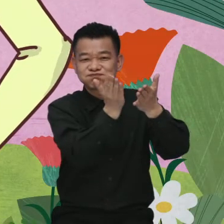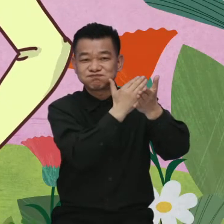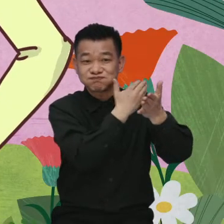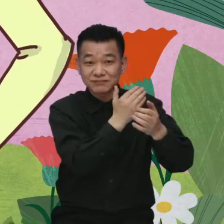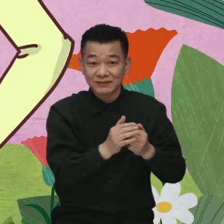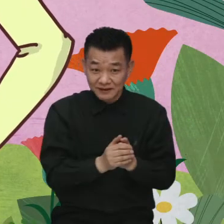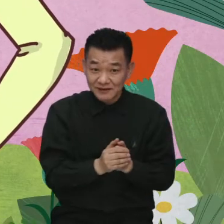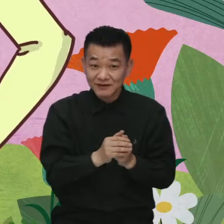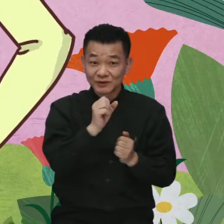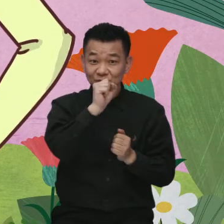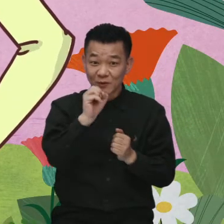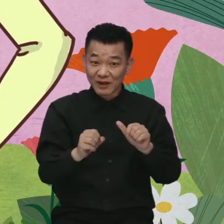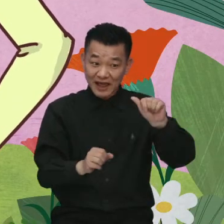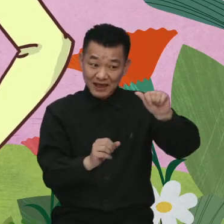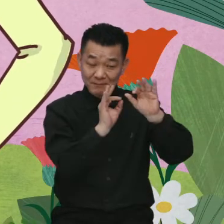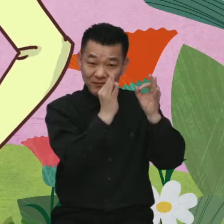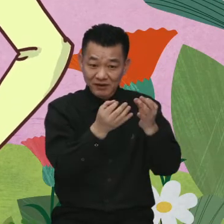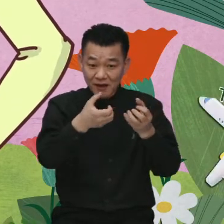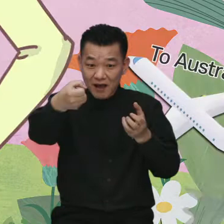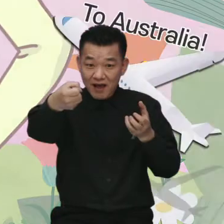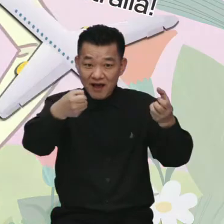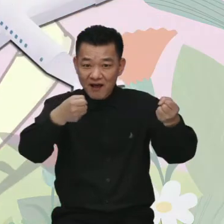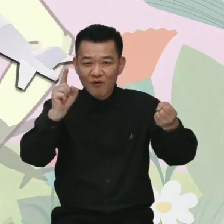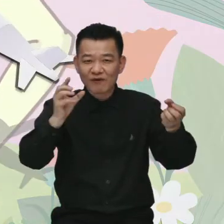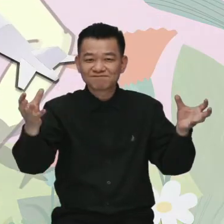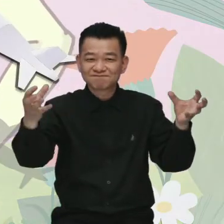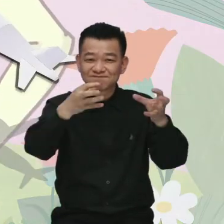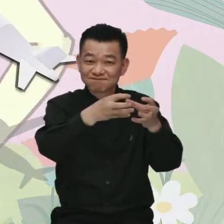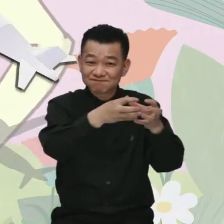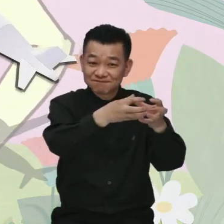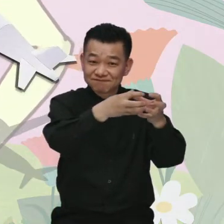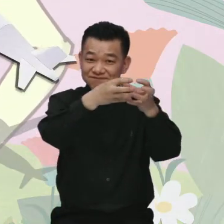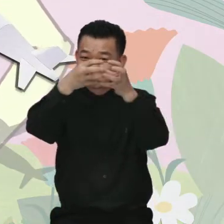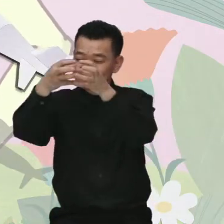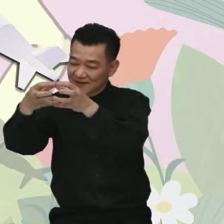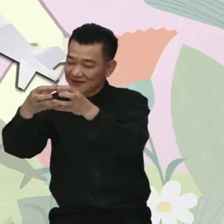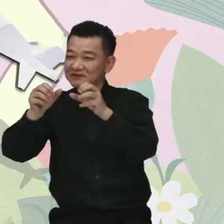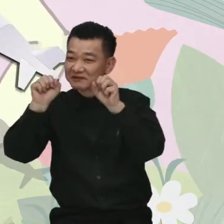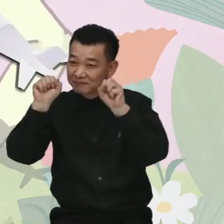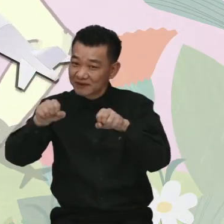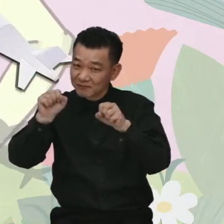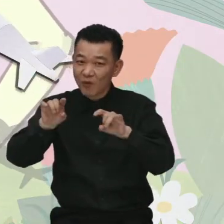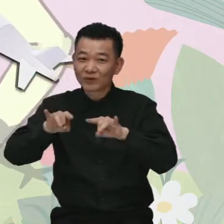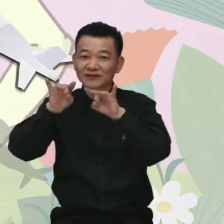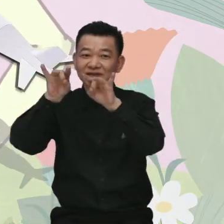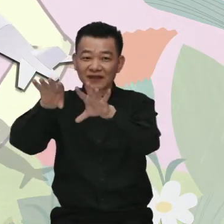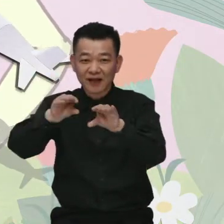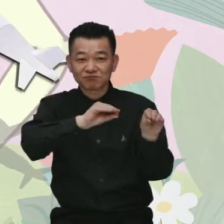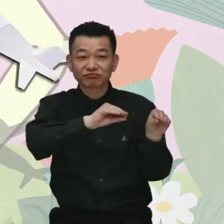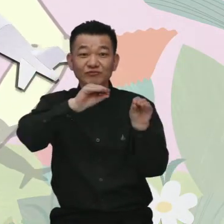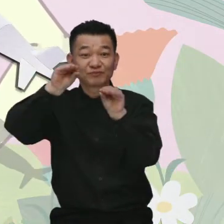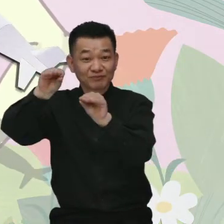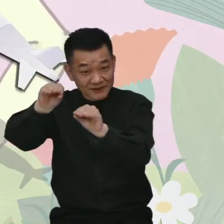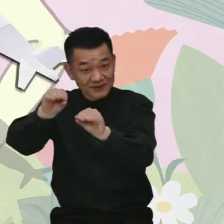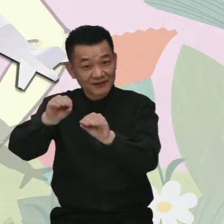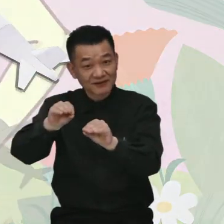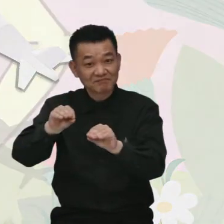Therefore, Mr. A and his family might be able to immigrate to Australia, where their grandfather lives, without breaking up.